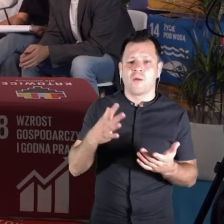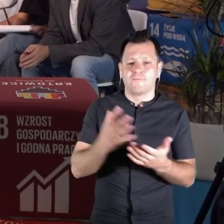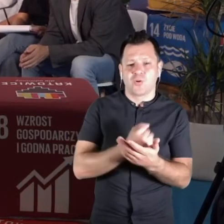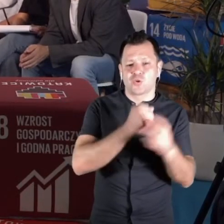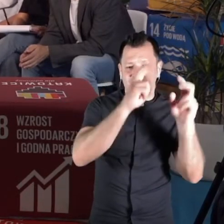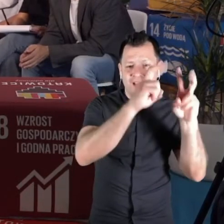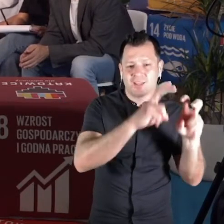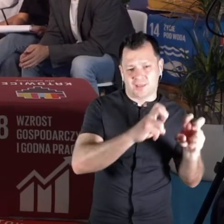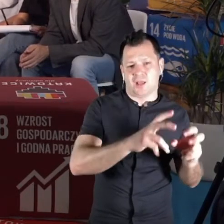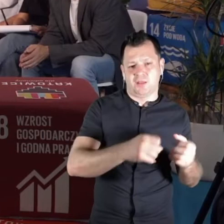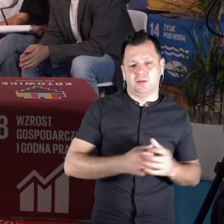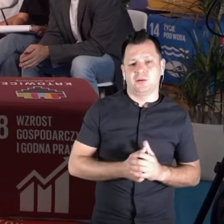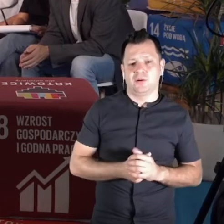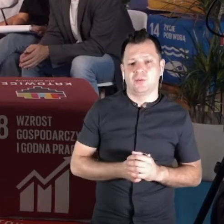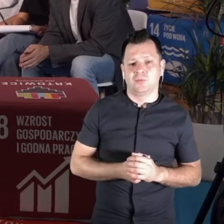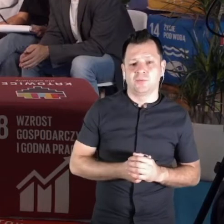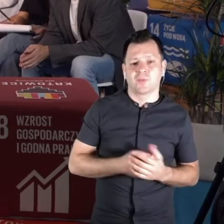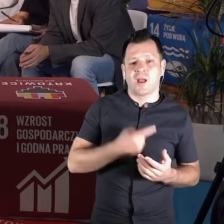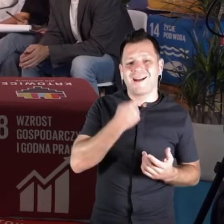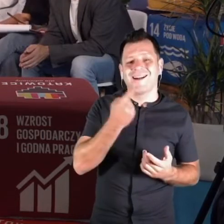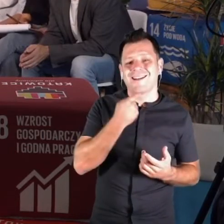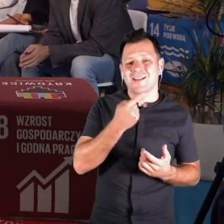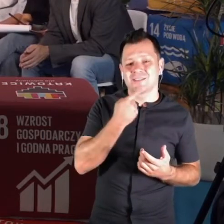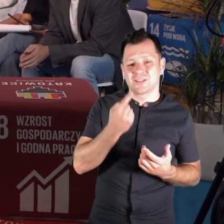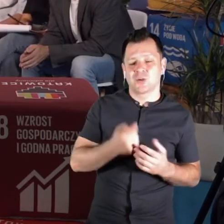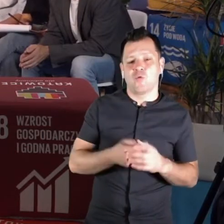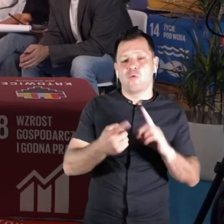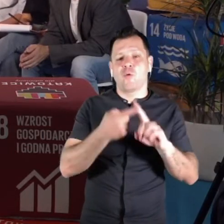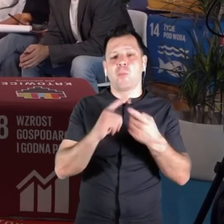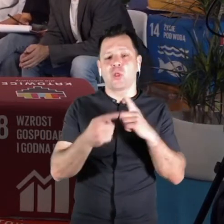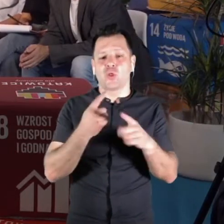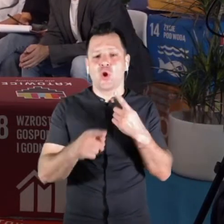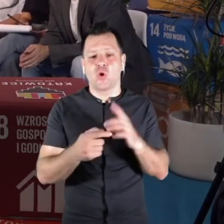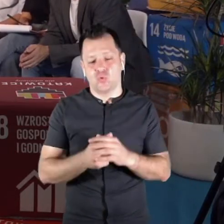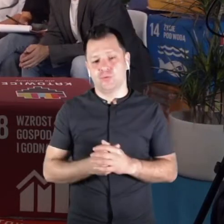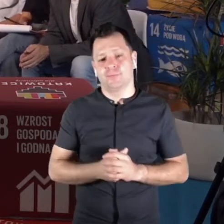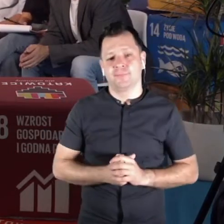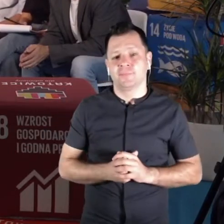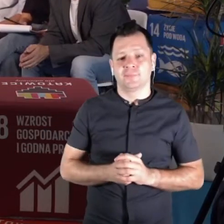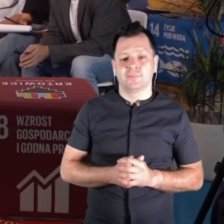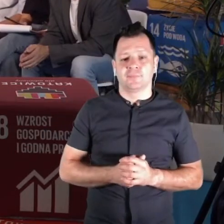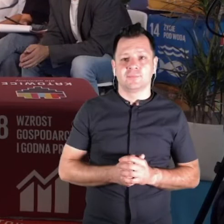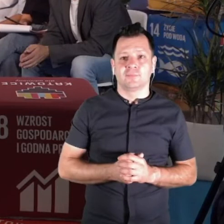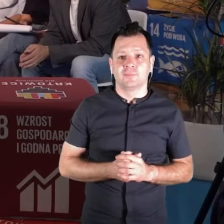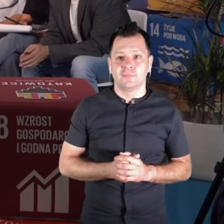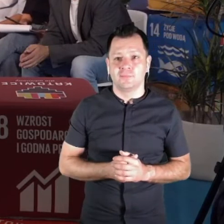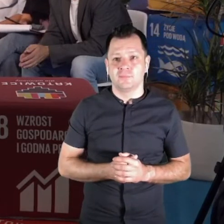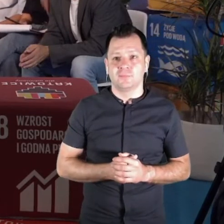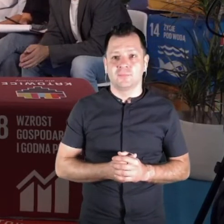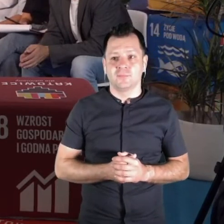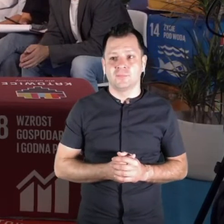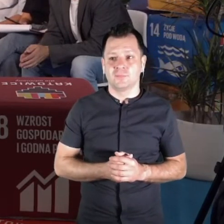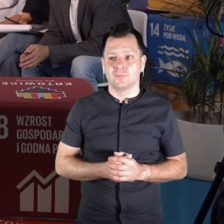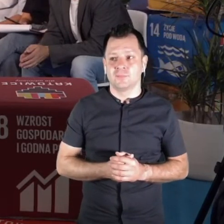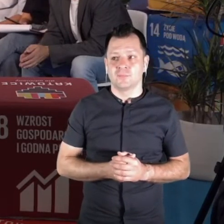scientists and event managers. So we have a very broad palette, or very broad set of skills in